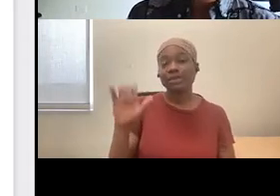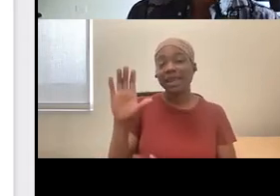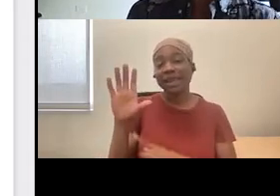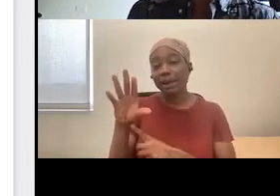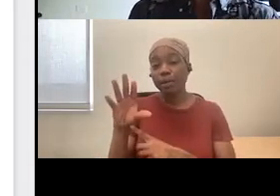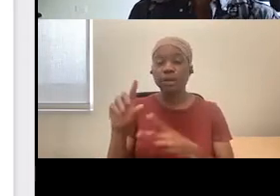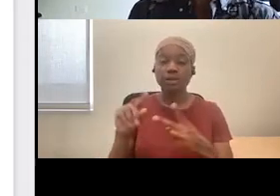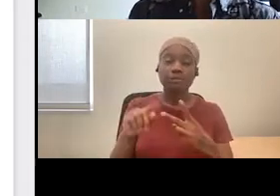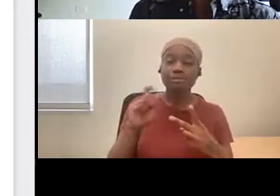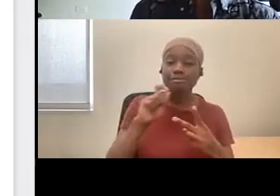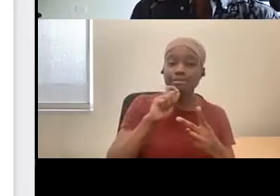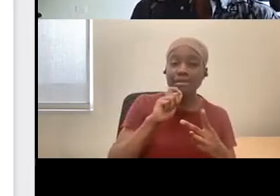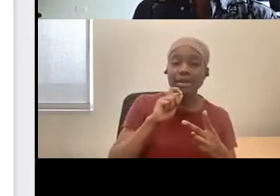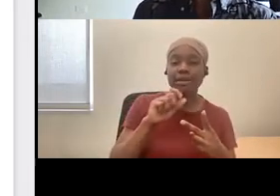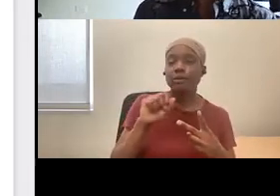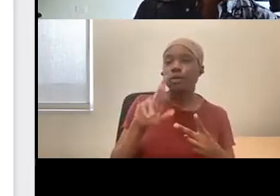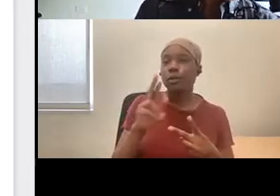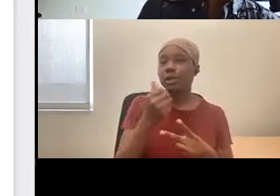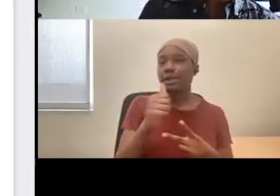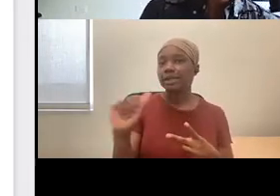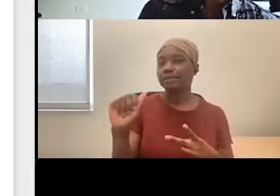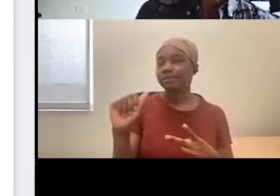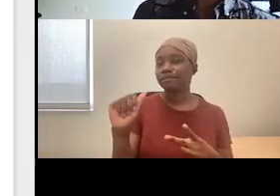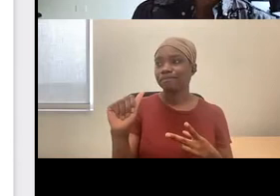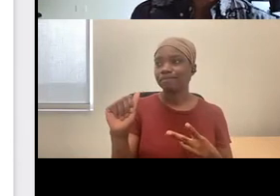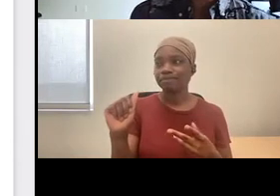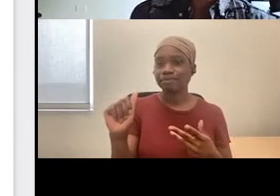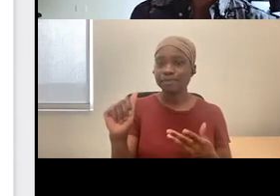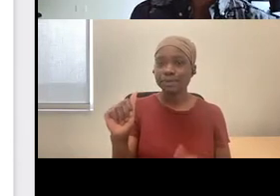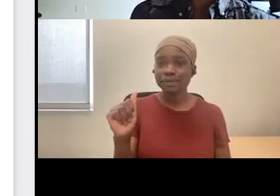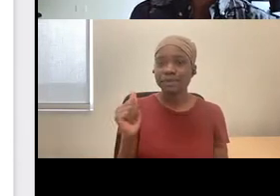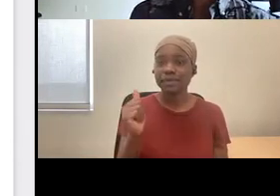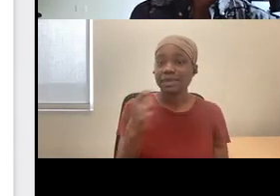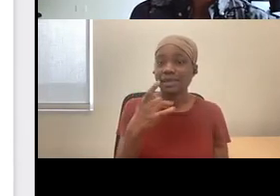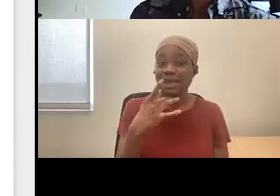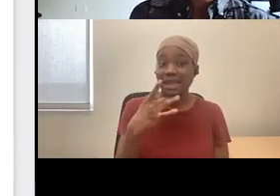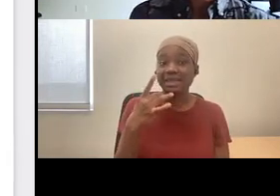microphones, or even some light bulbs are on Bluetooth at this point.